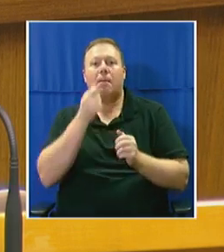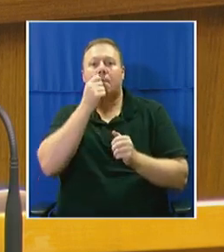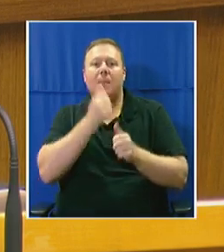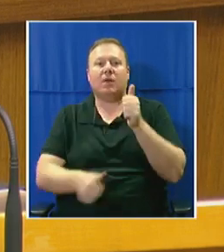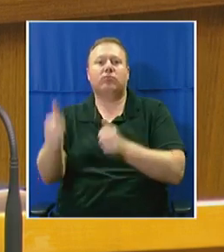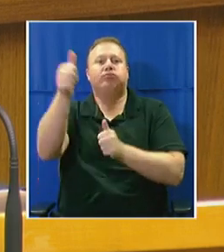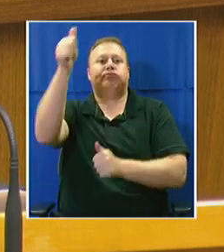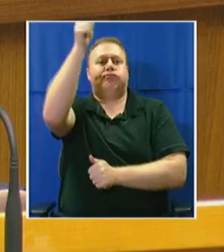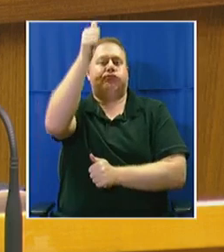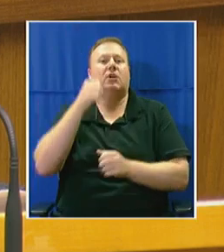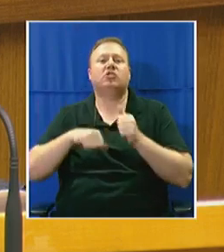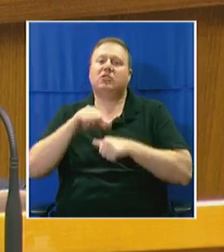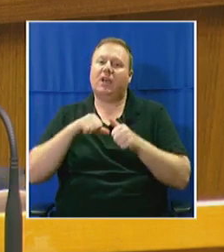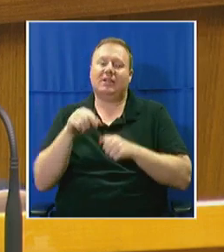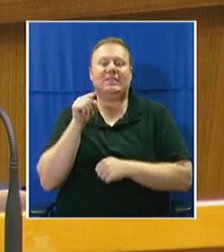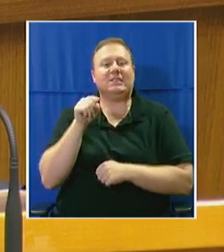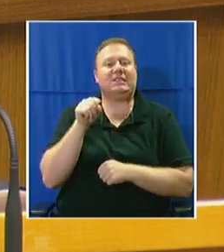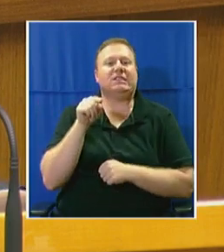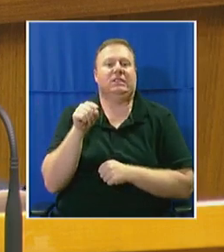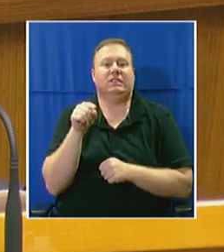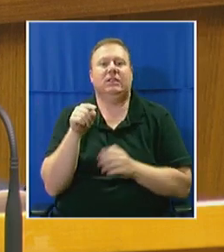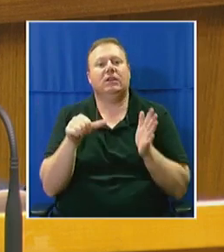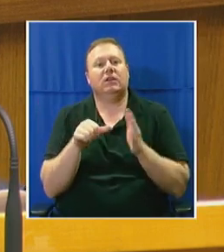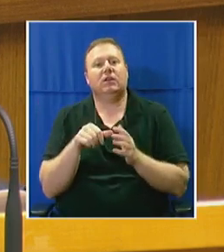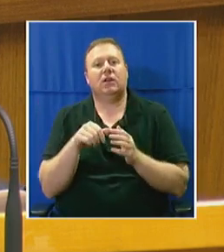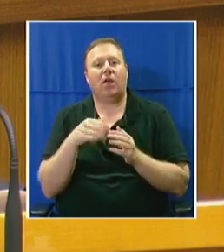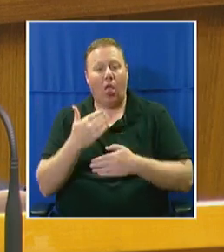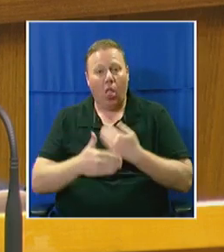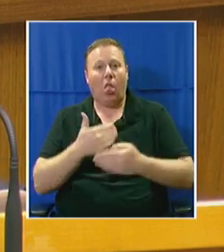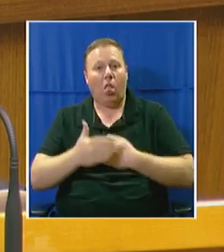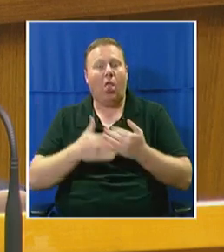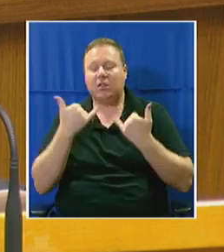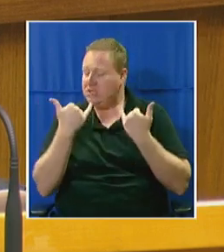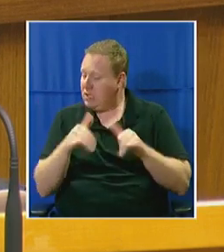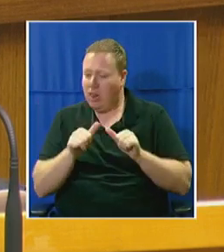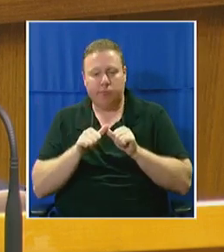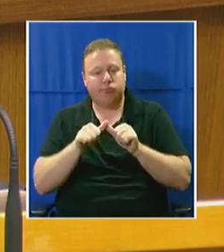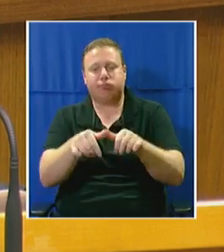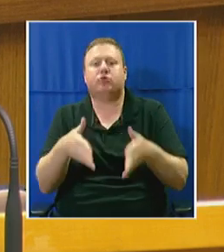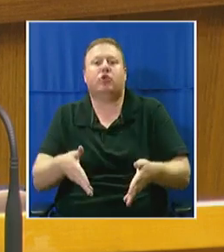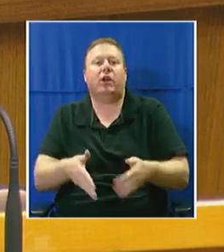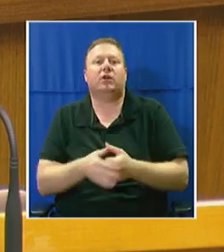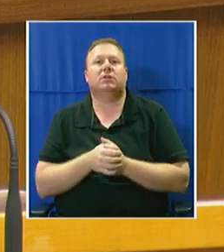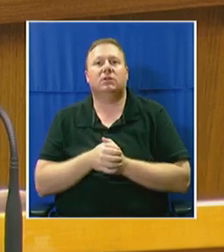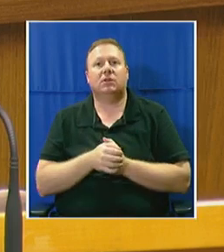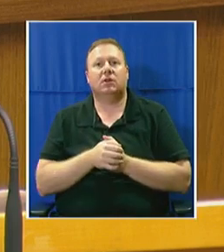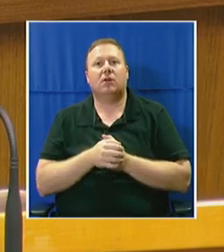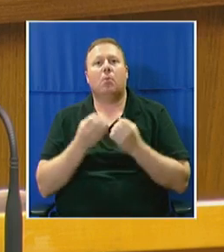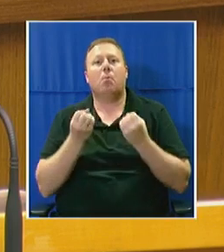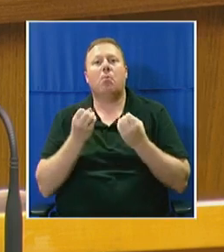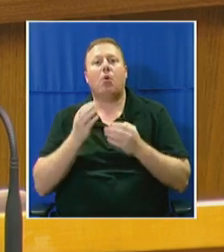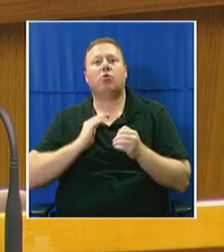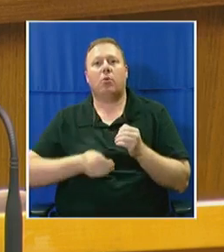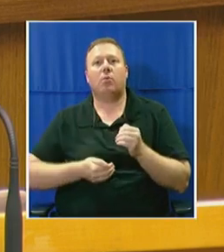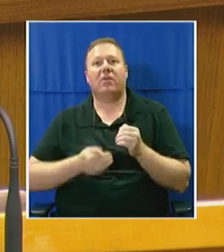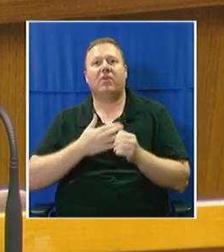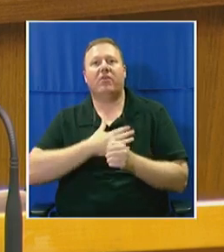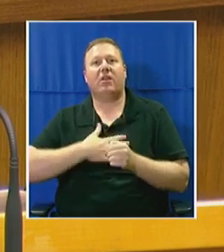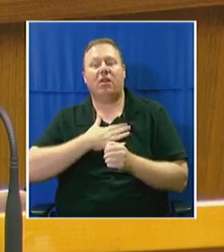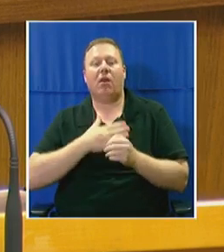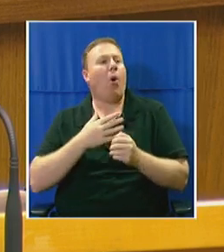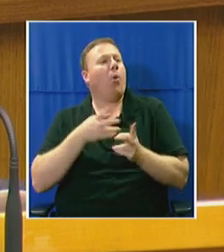must have must have a balance within society and legal content of the Constitution and prision of Bill of Rights in the same